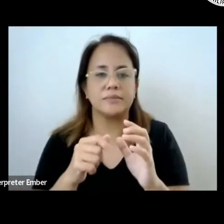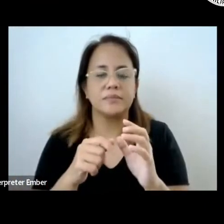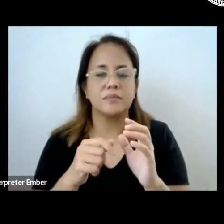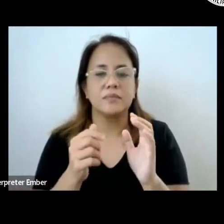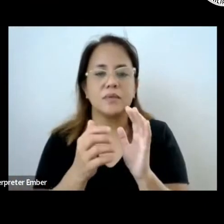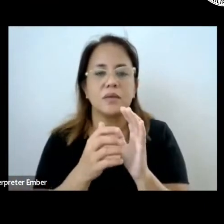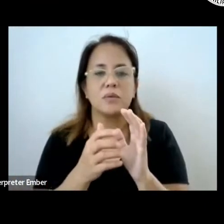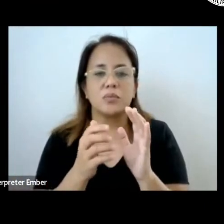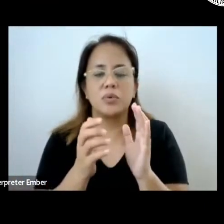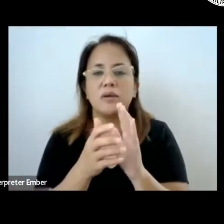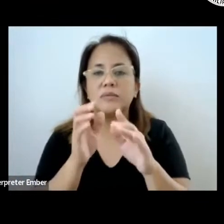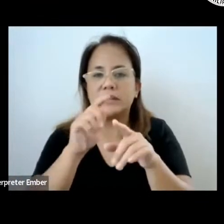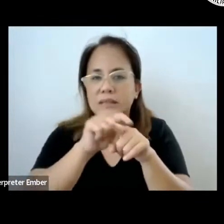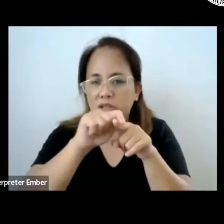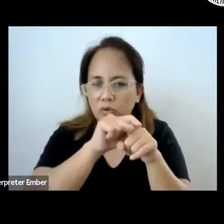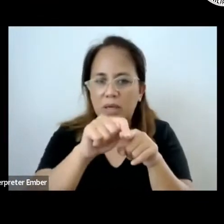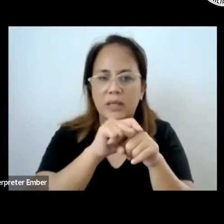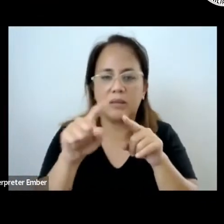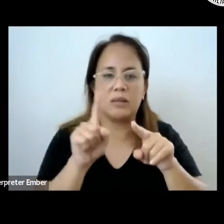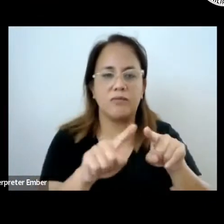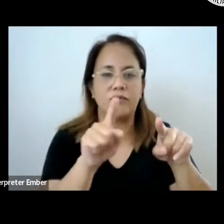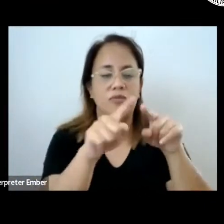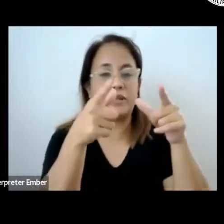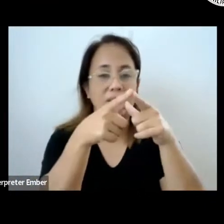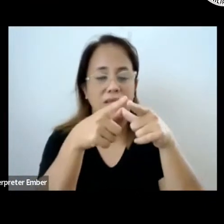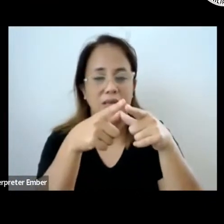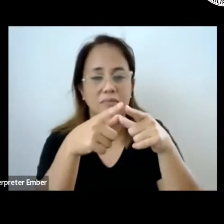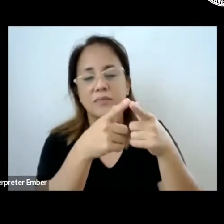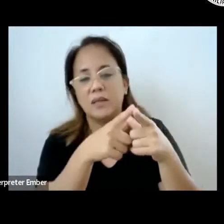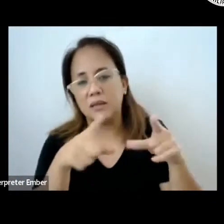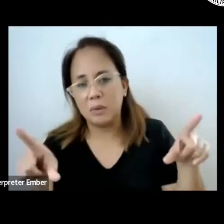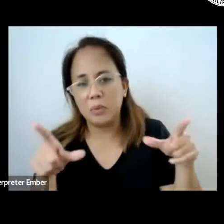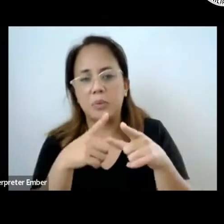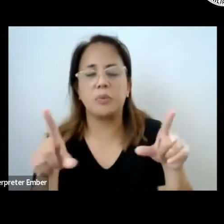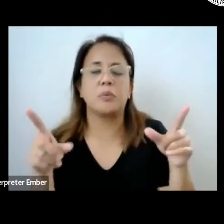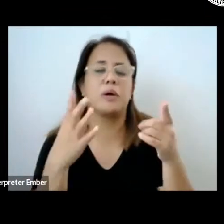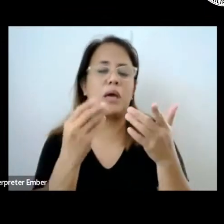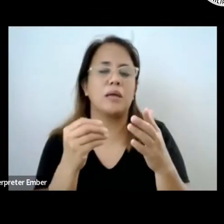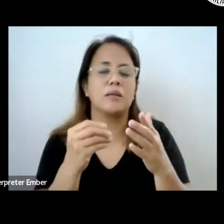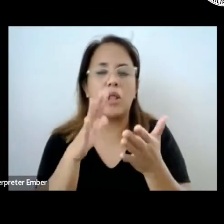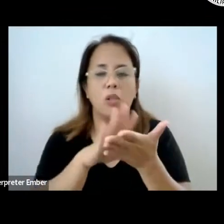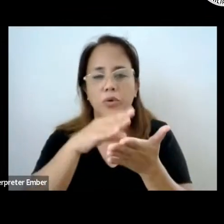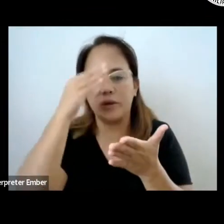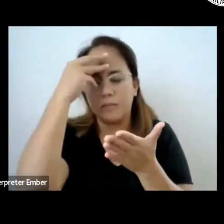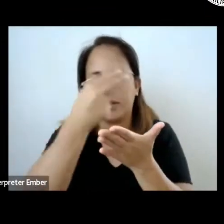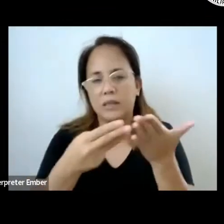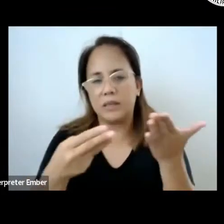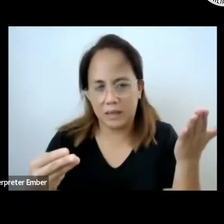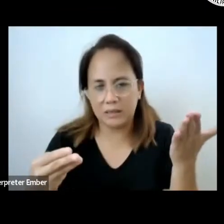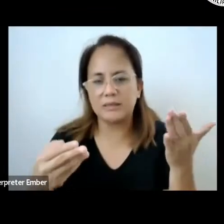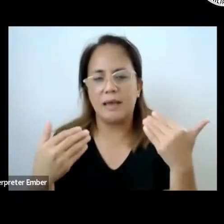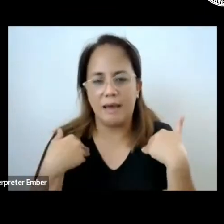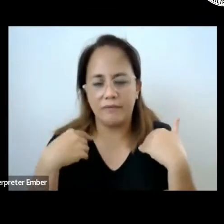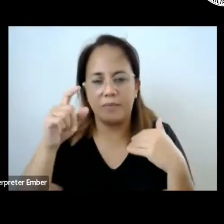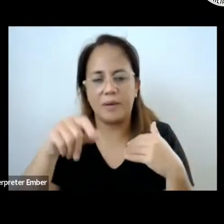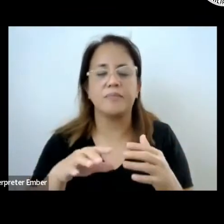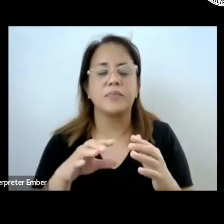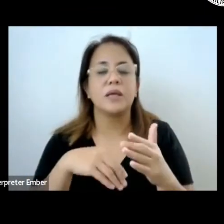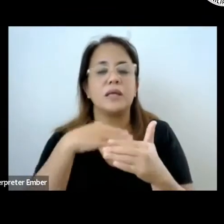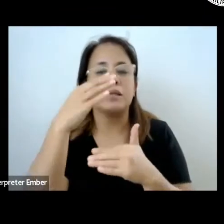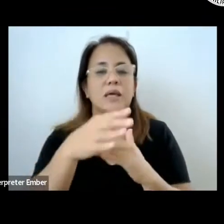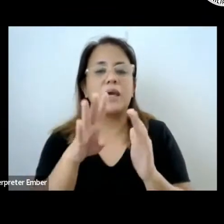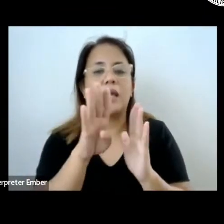properly upskilled with the different dialects, and also for learning materials to be present. The next bill is House Bill